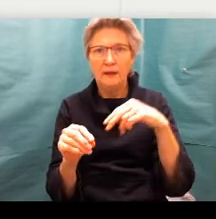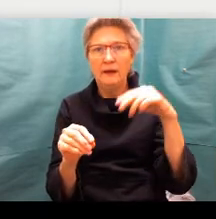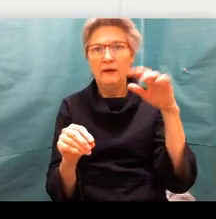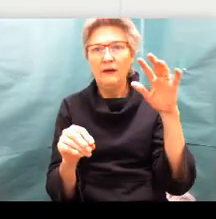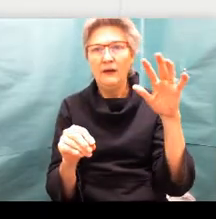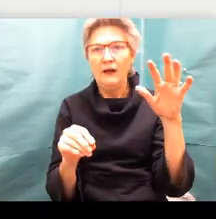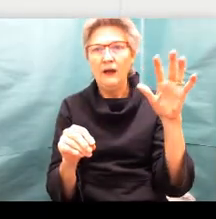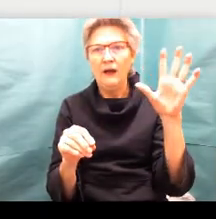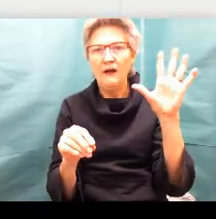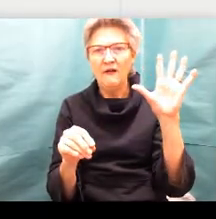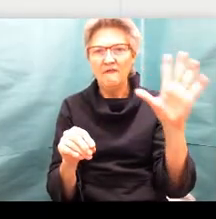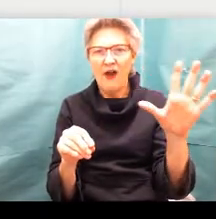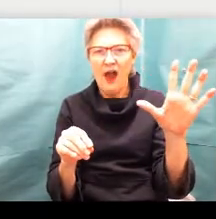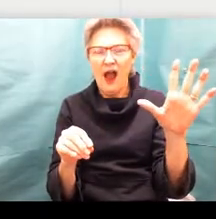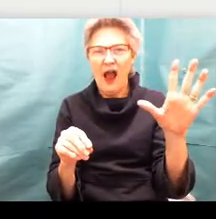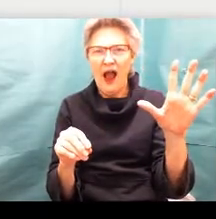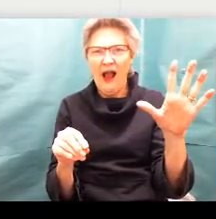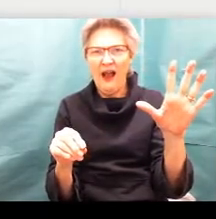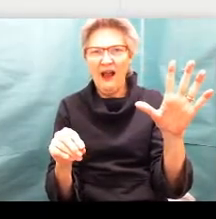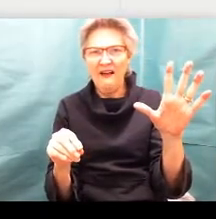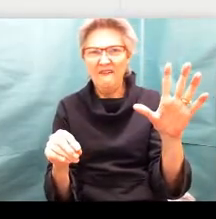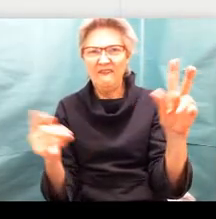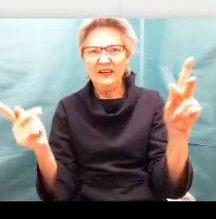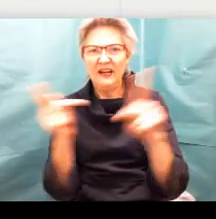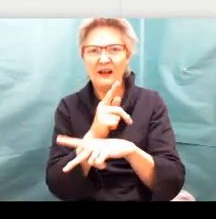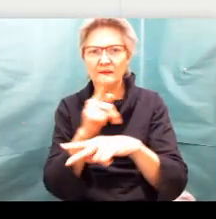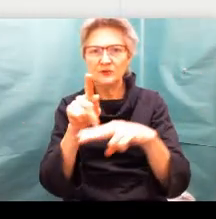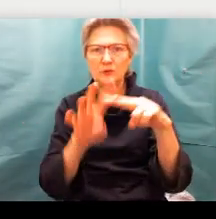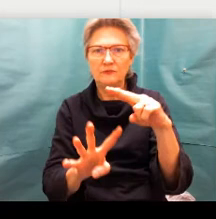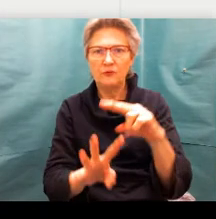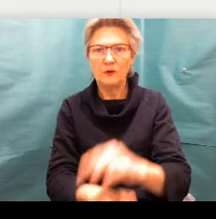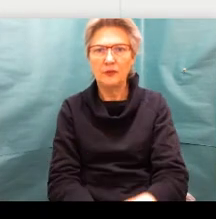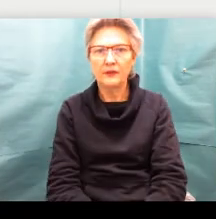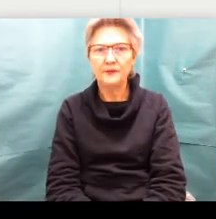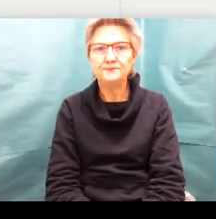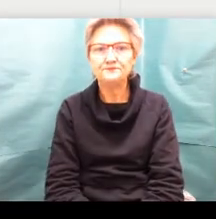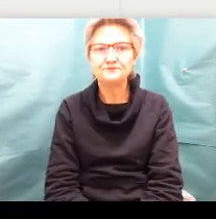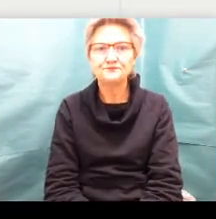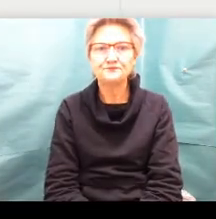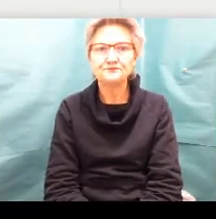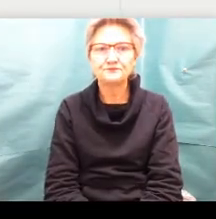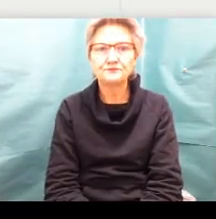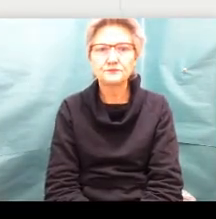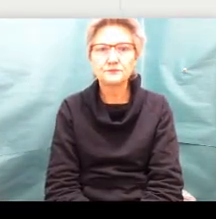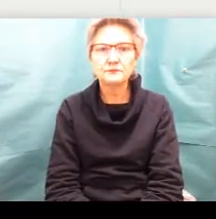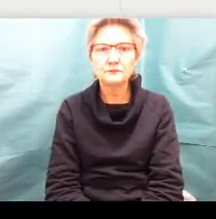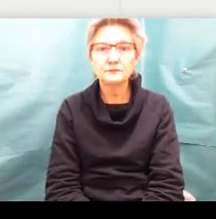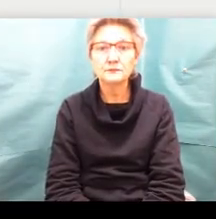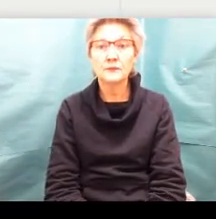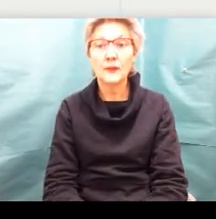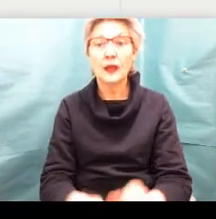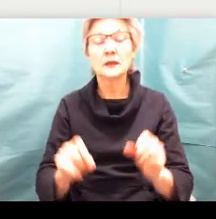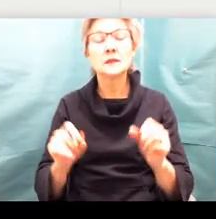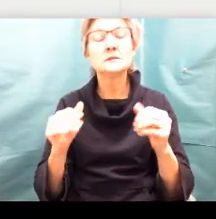and then I'm going to write it down here just for space, and 5 times 1/4. Okay,